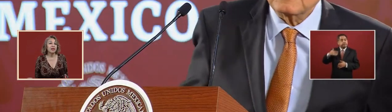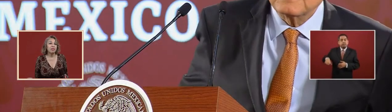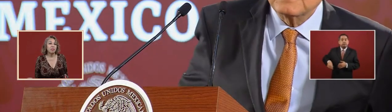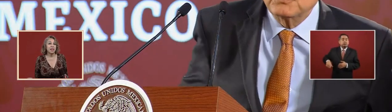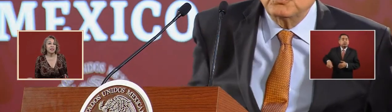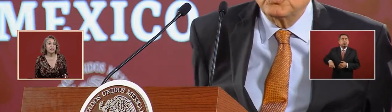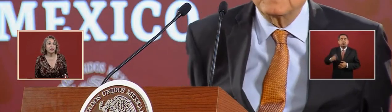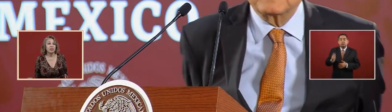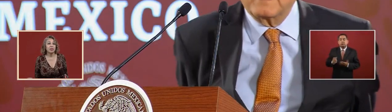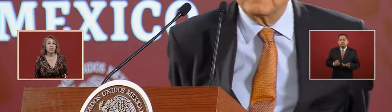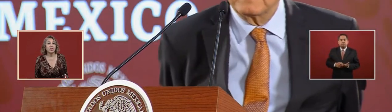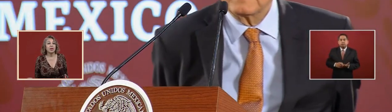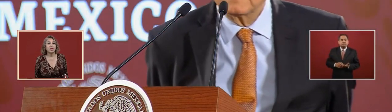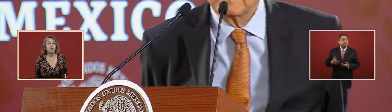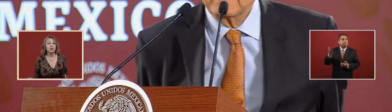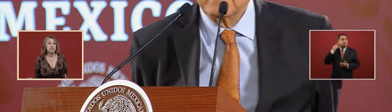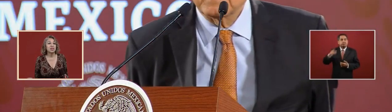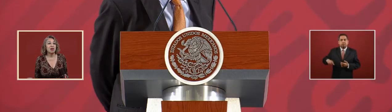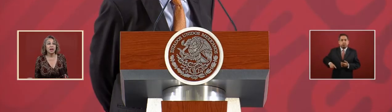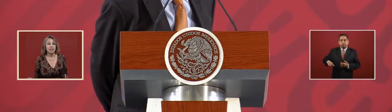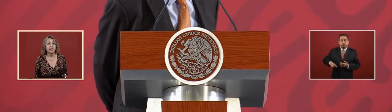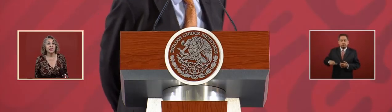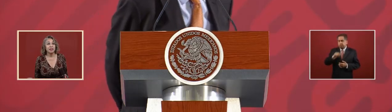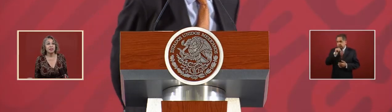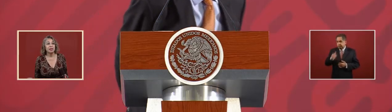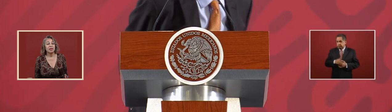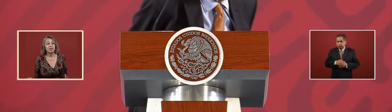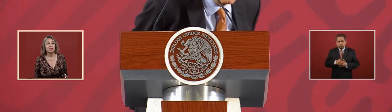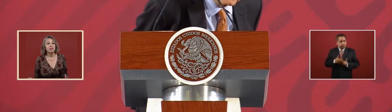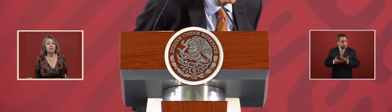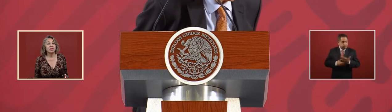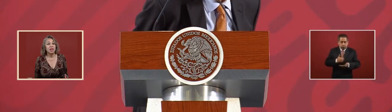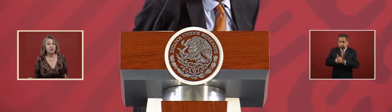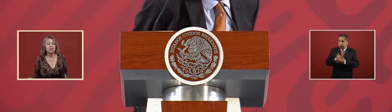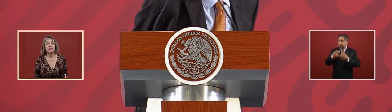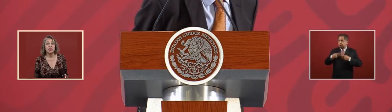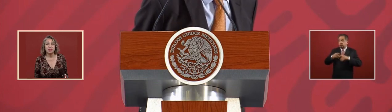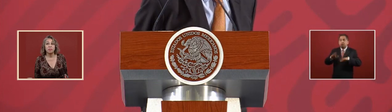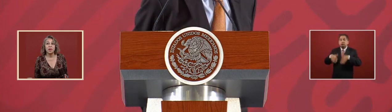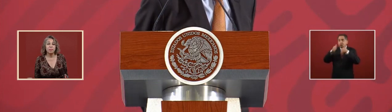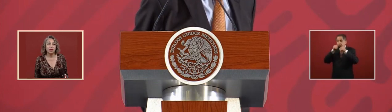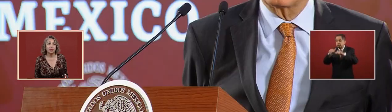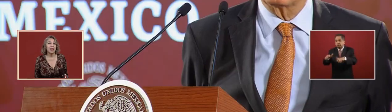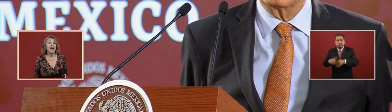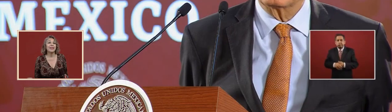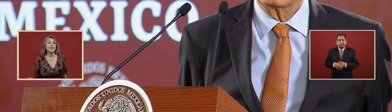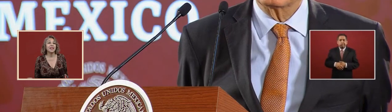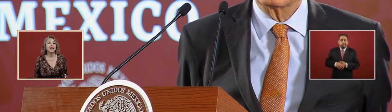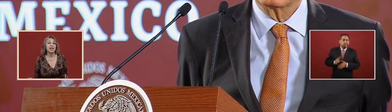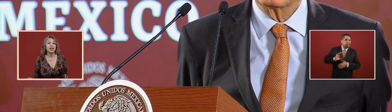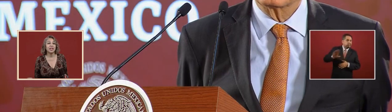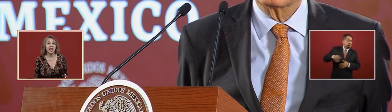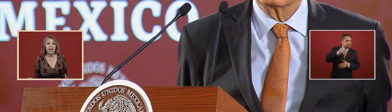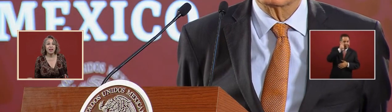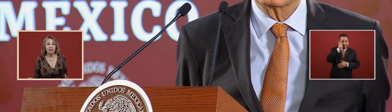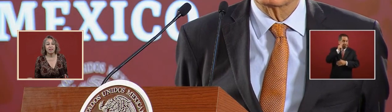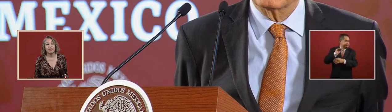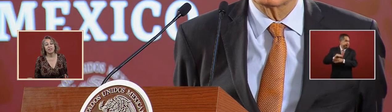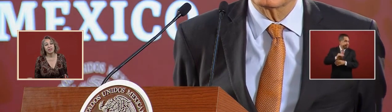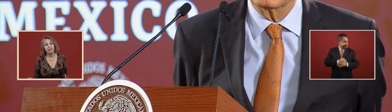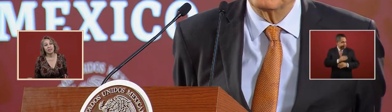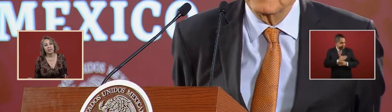the government no estaba was not para servir al pueblo. There to serve y no the les people. Importaba and they did not